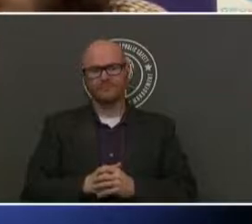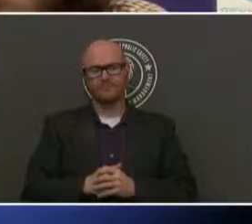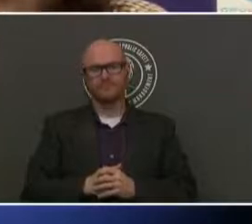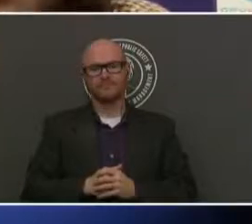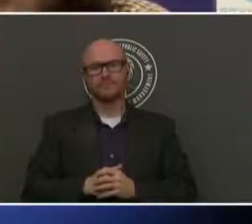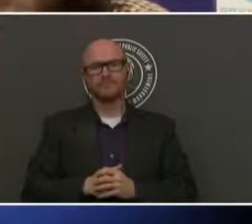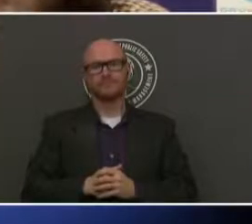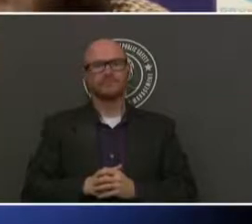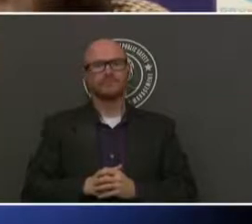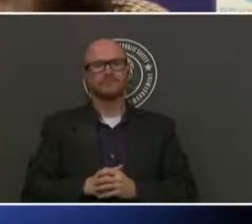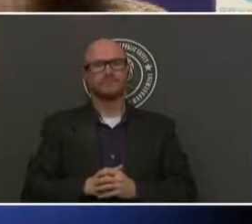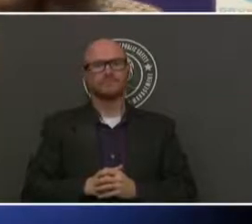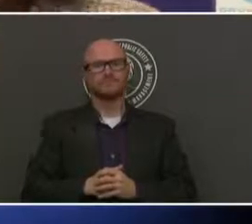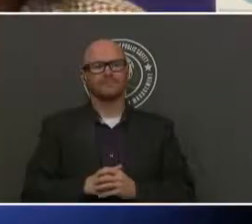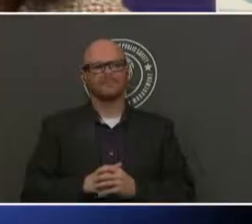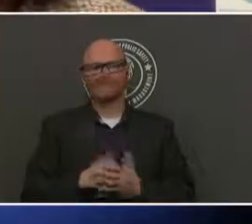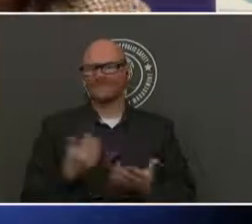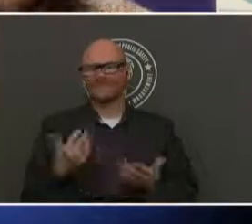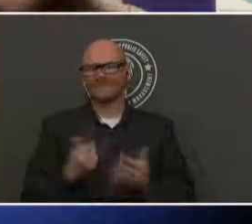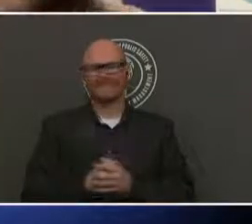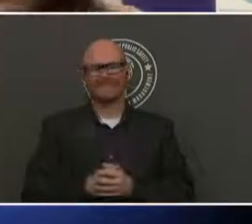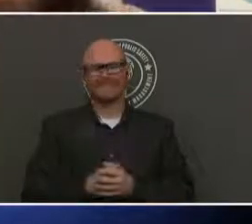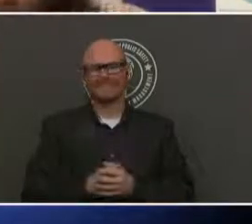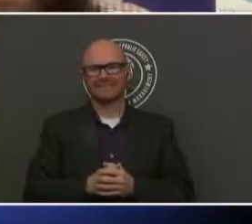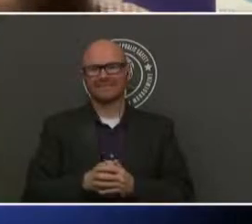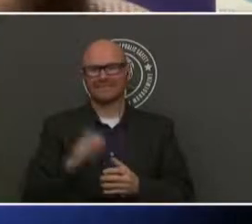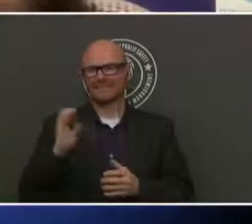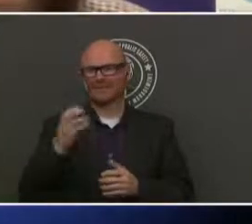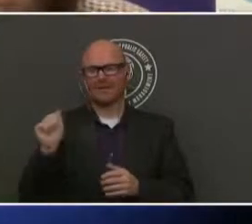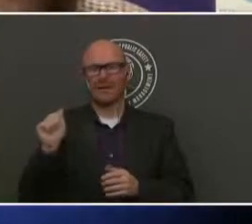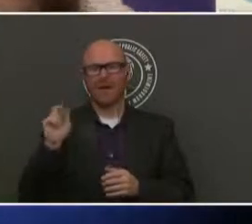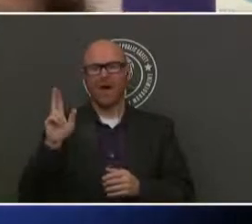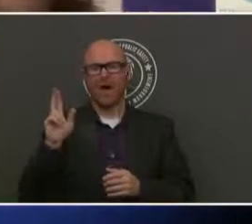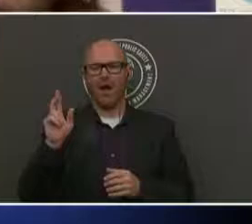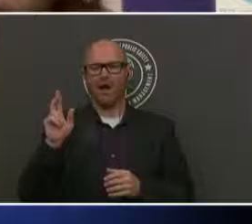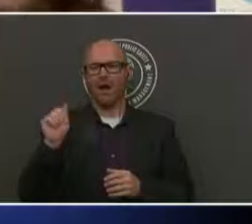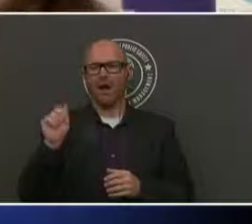Oh, we can't hear you either, All Roger. right. Let's see.